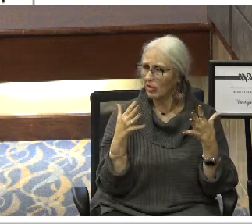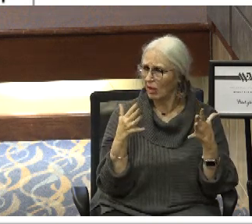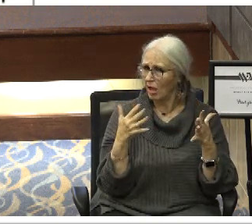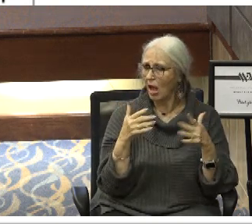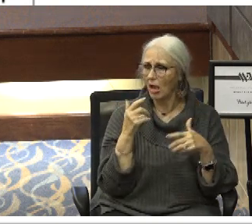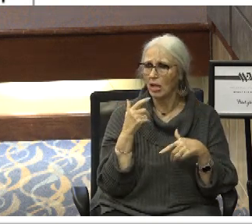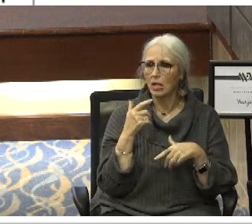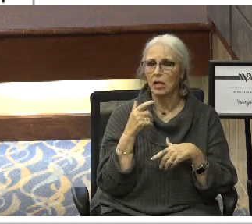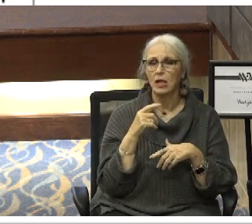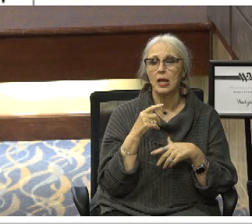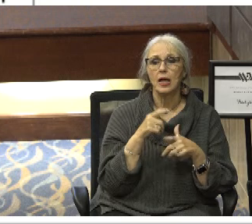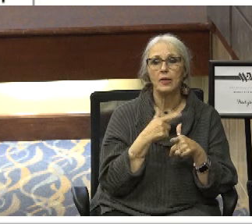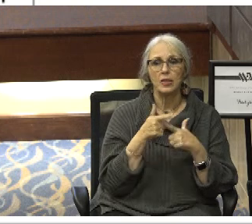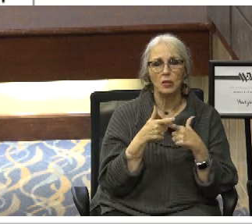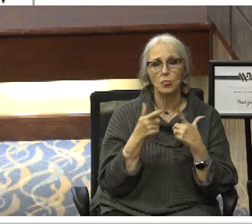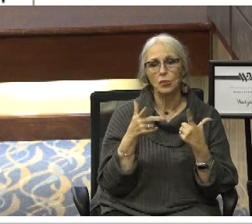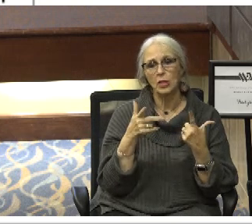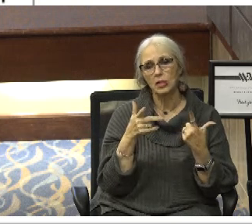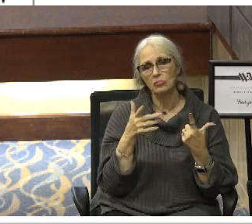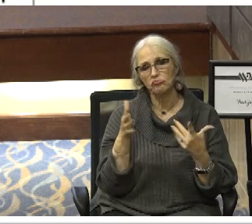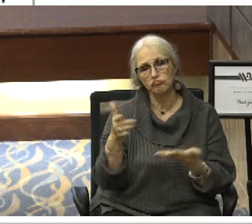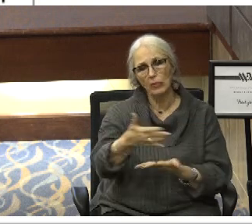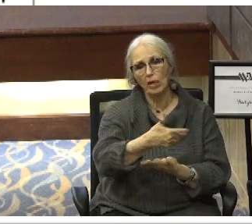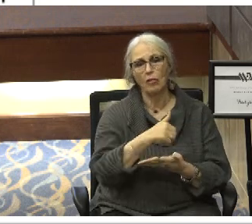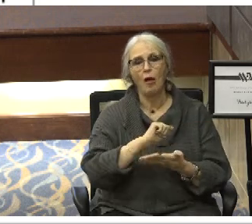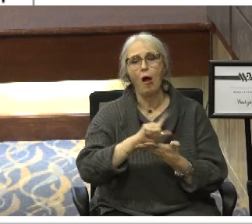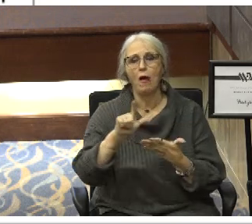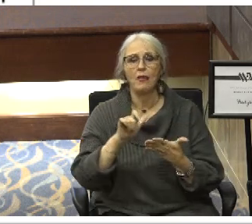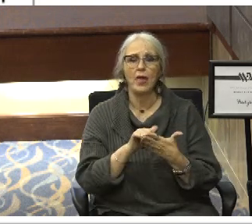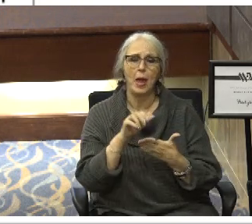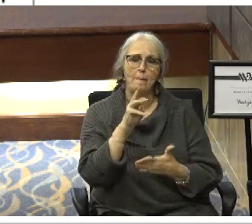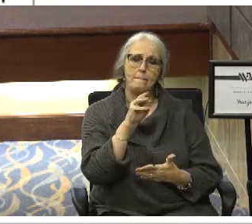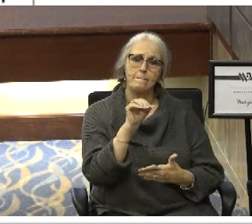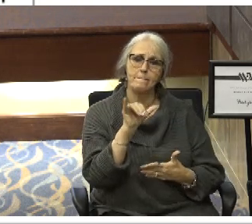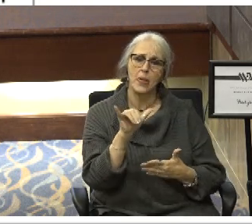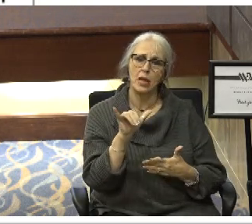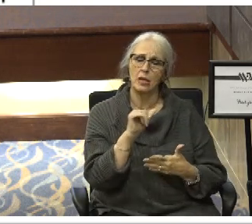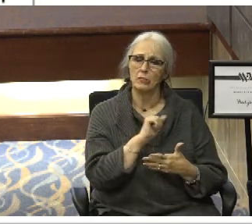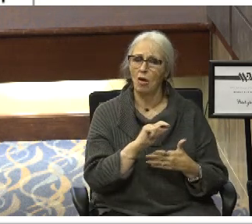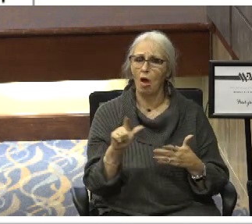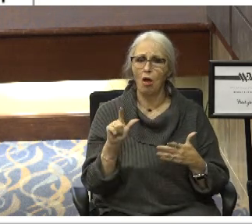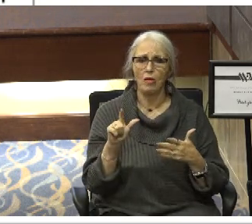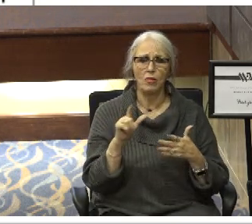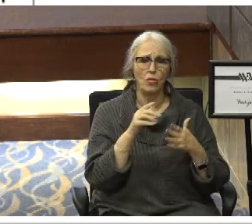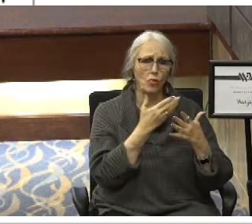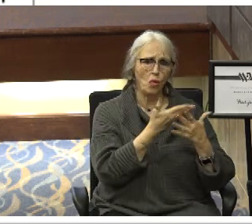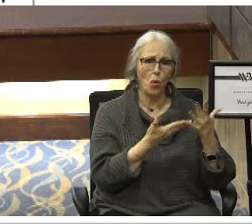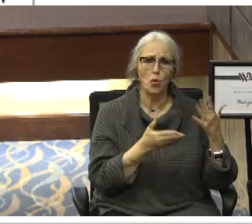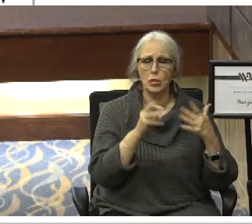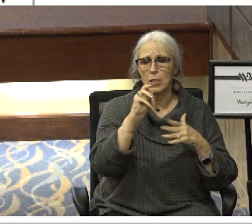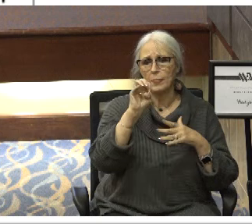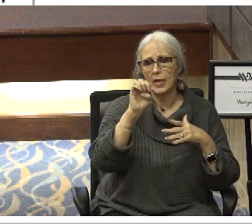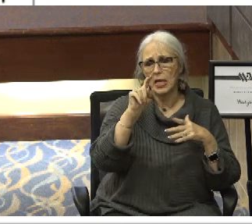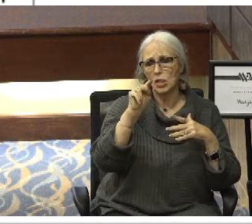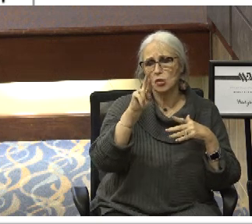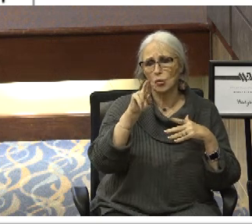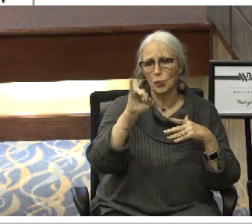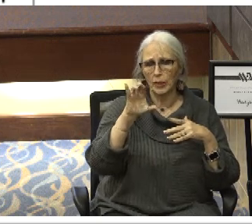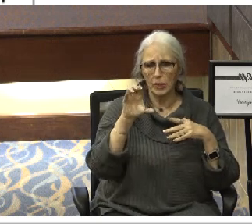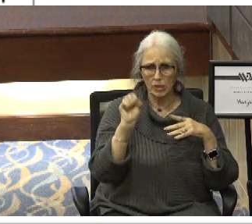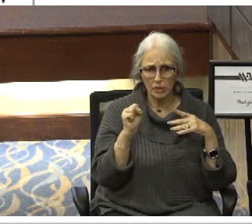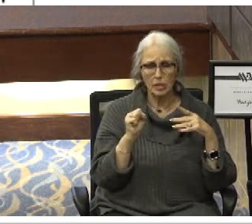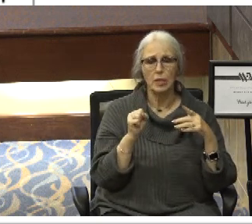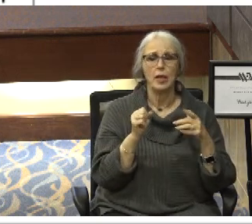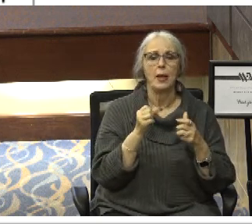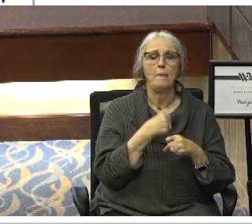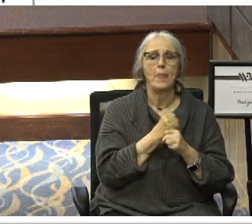to come, and then we'll take all that engagement in May and all those performance metrics and make any adjustments to those alternatives that we